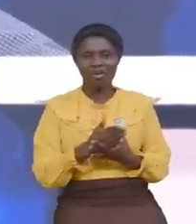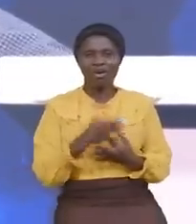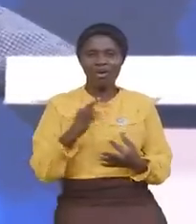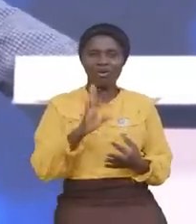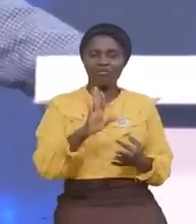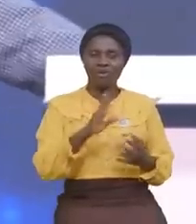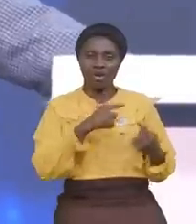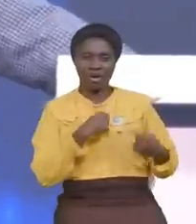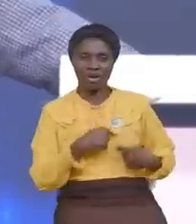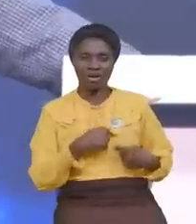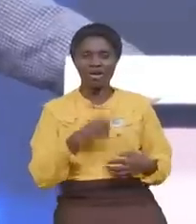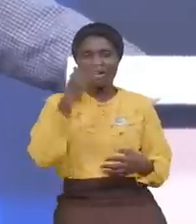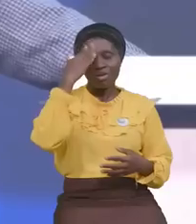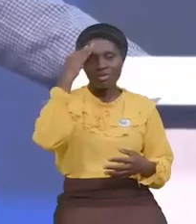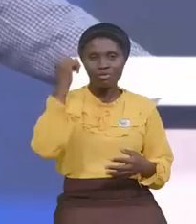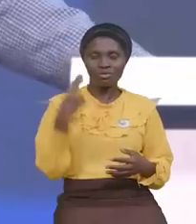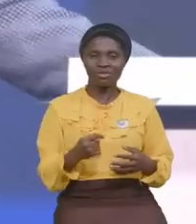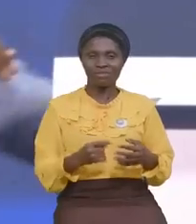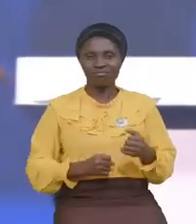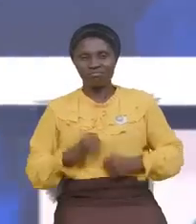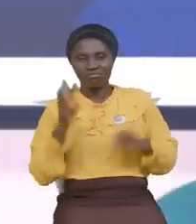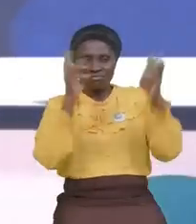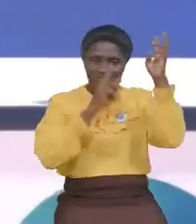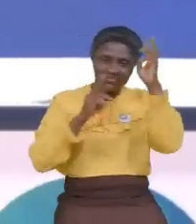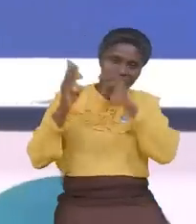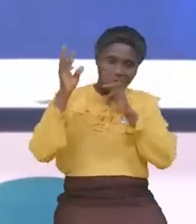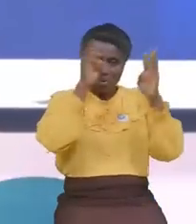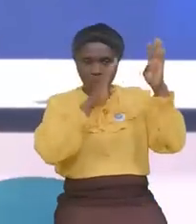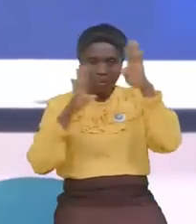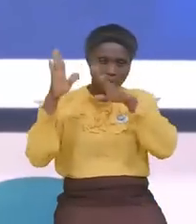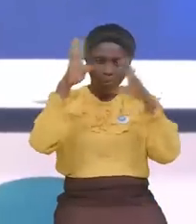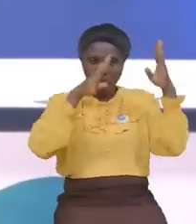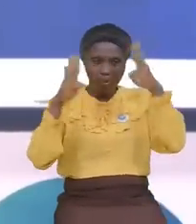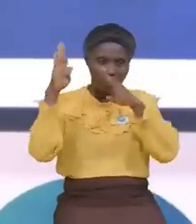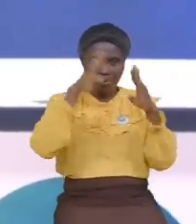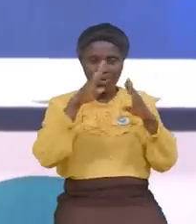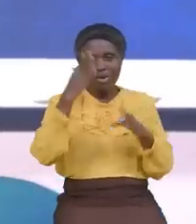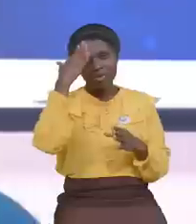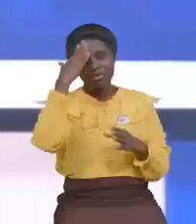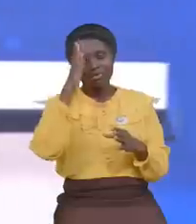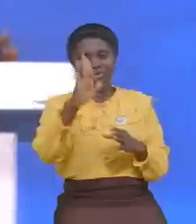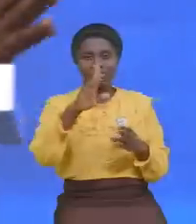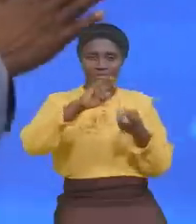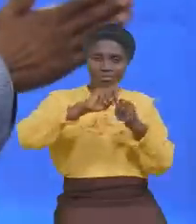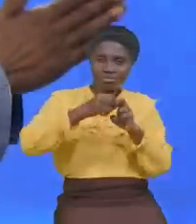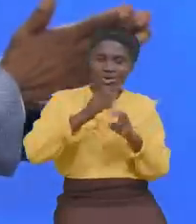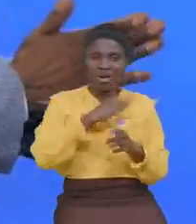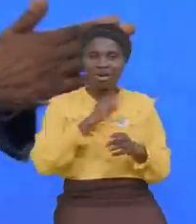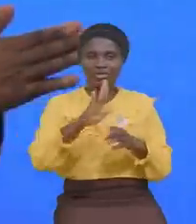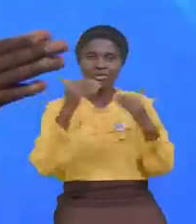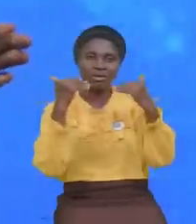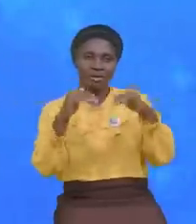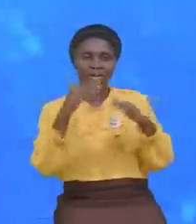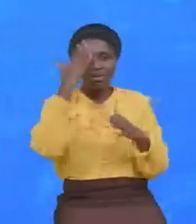knows your anxieties. He knows your predicament. He knows the problem